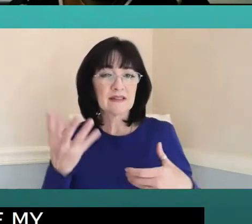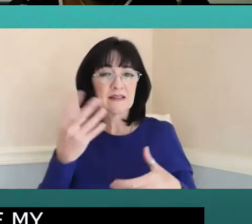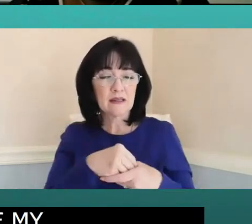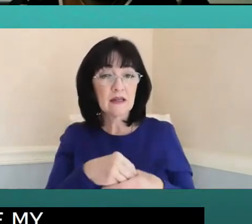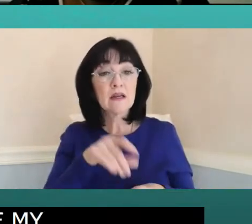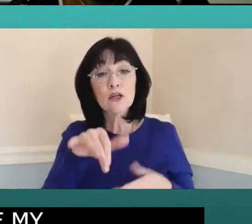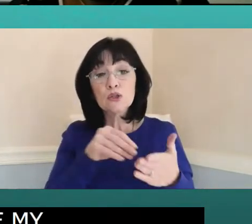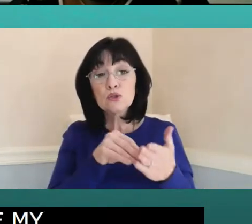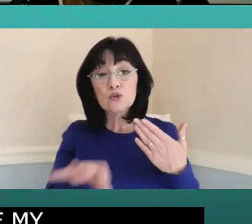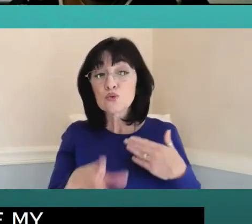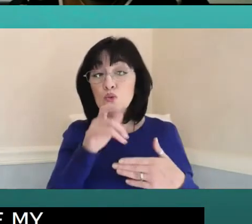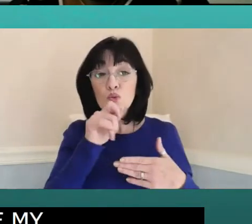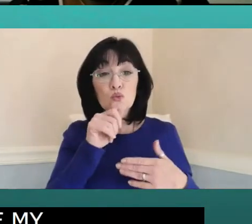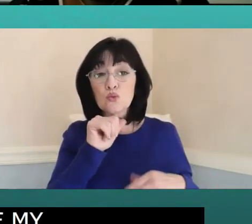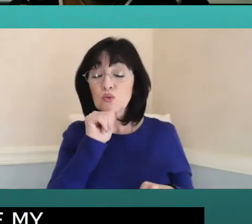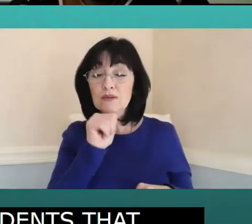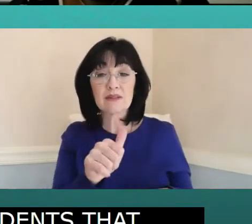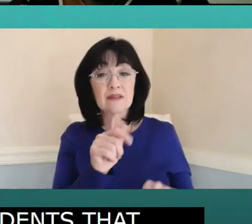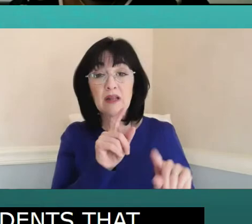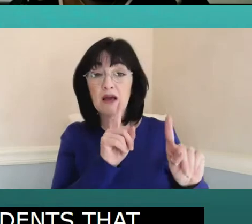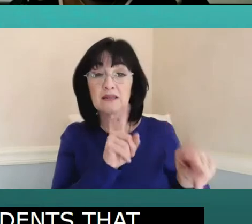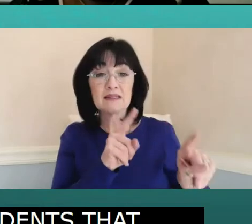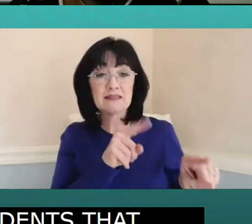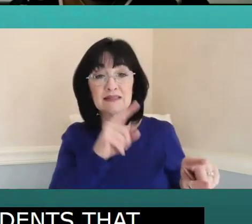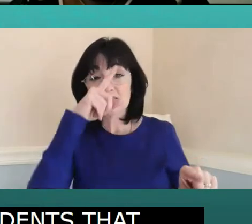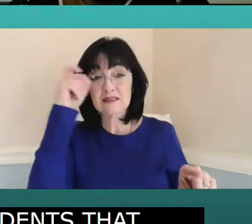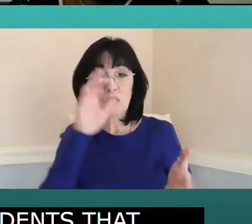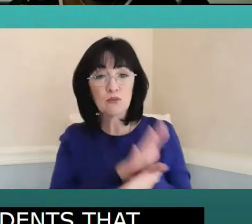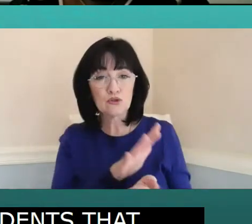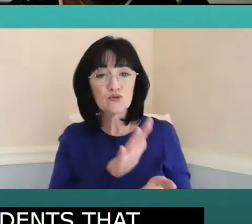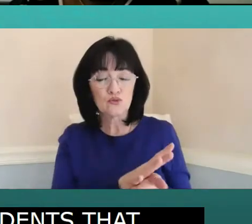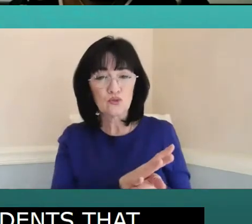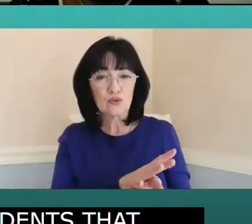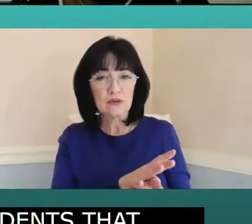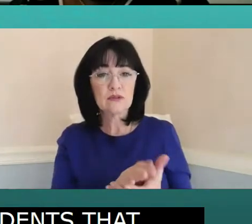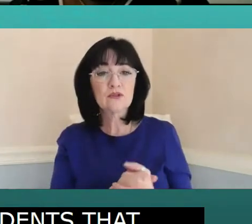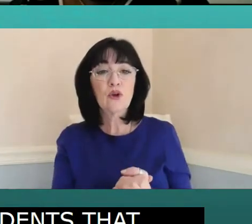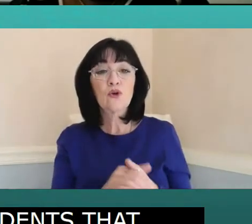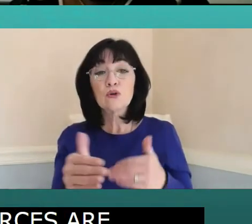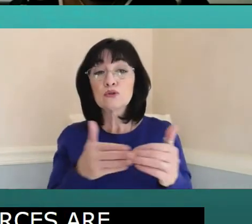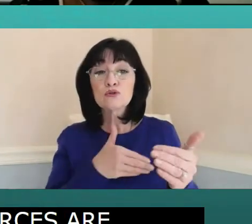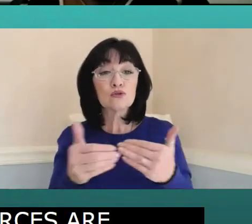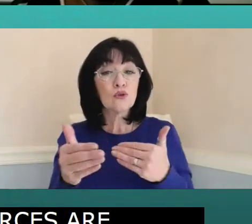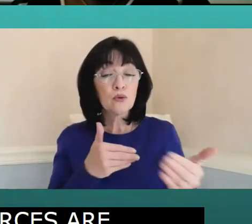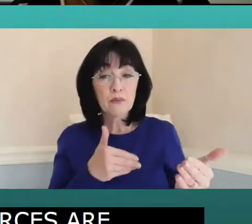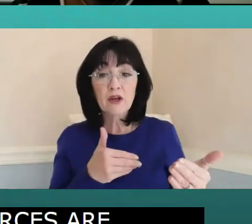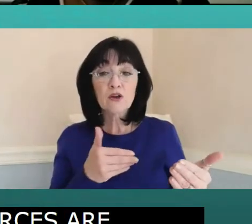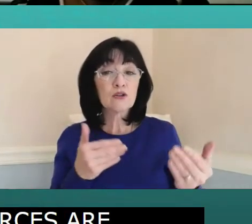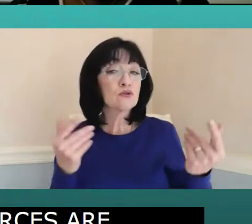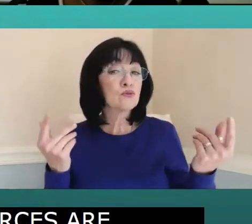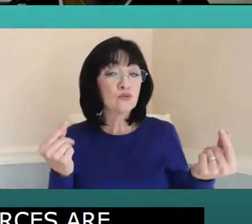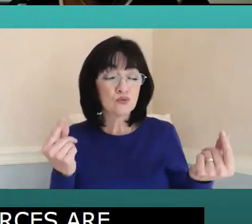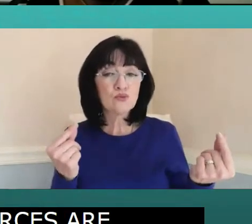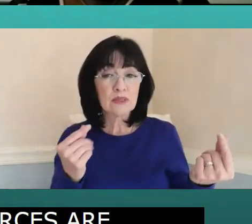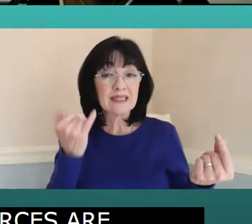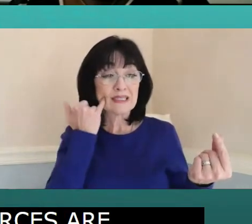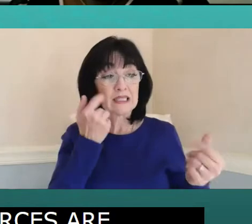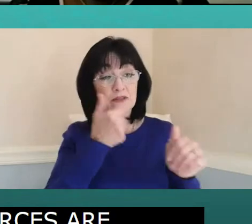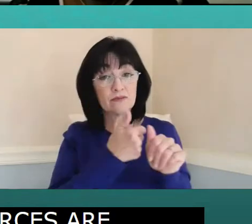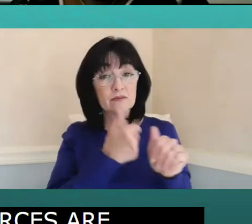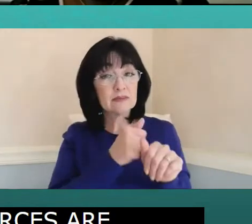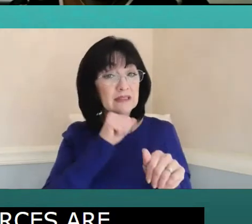these resources are available to all of our students, no matter where they are. So if they aren't in summer school, they can still access each of